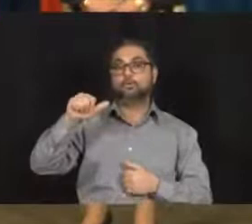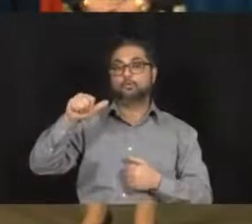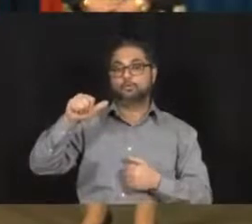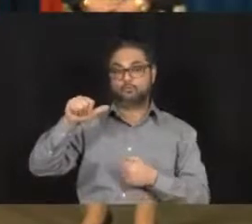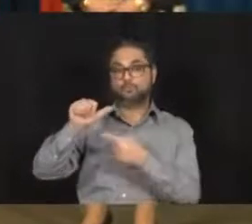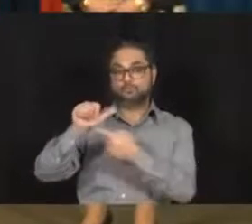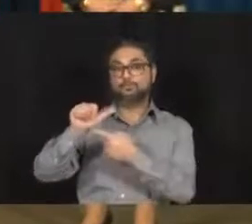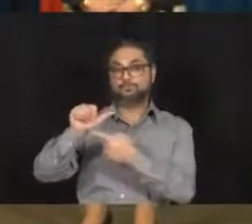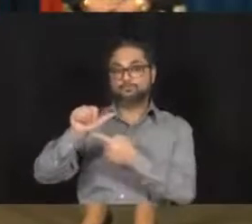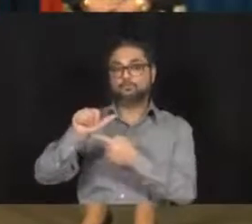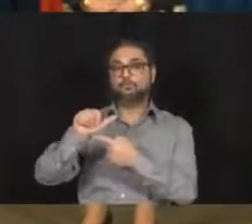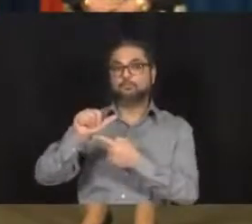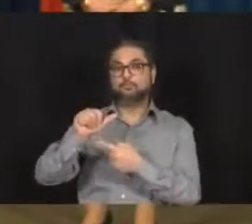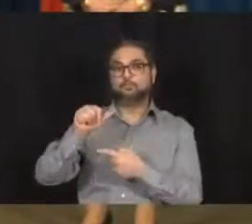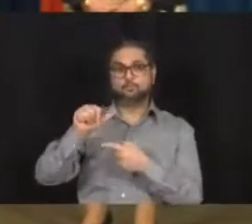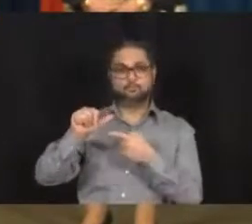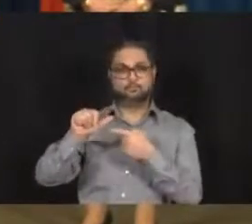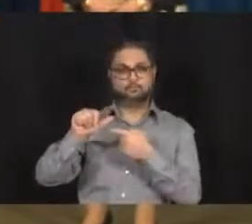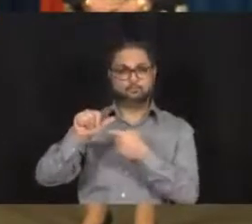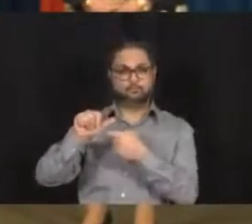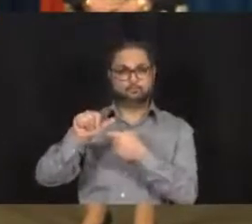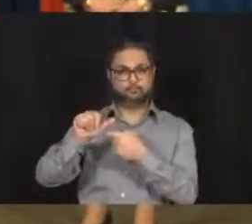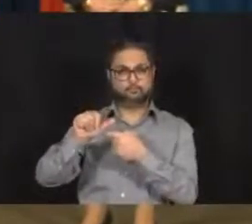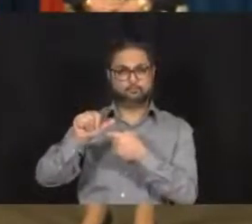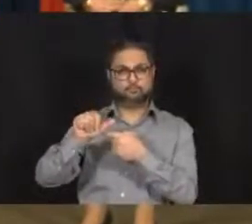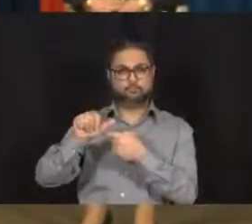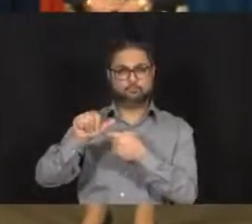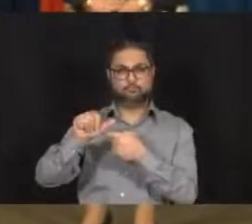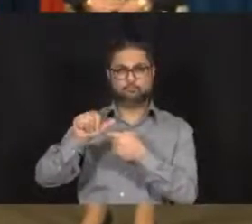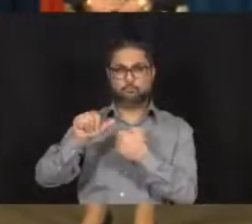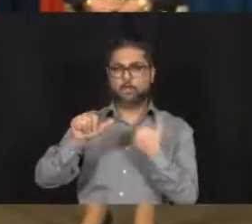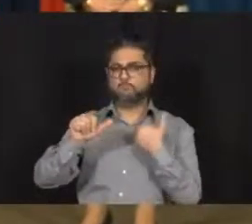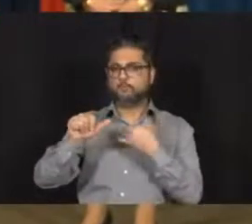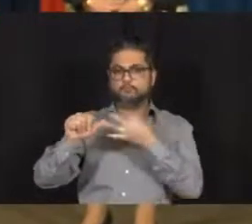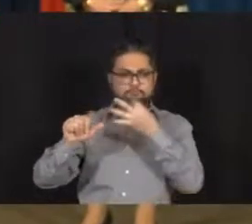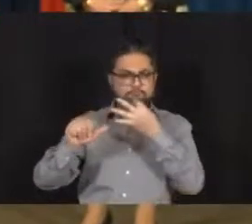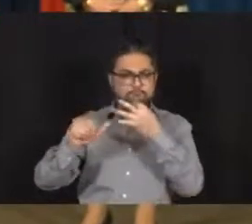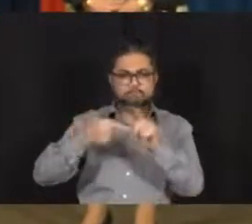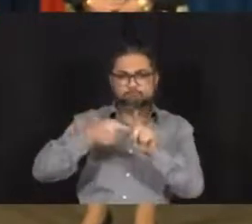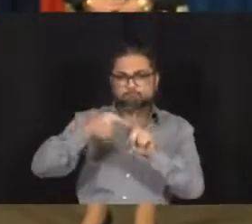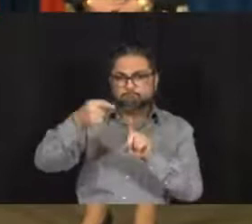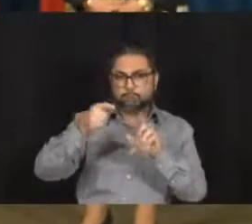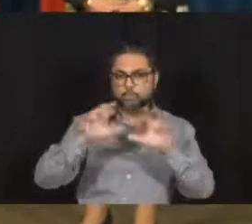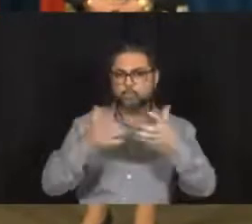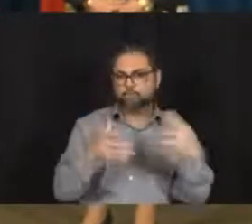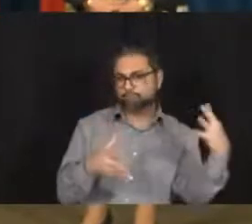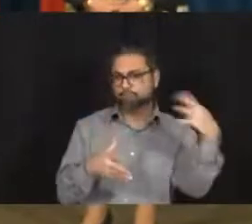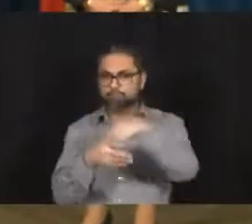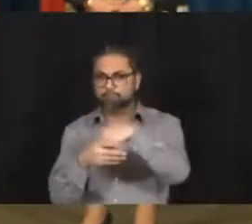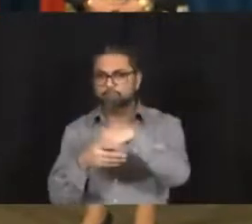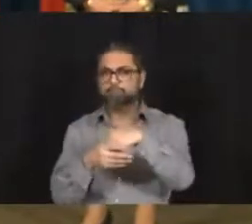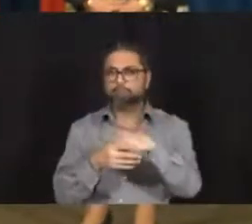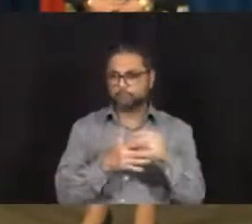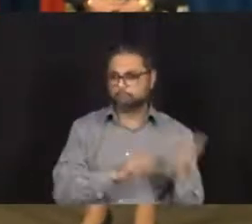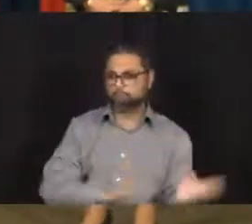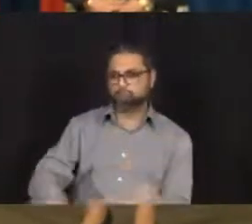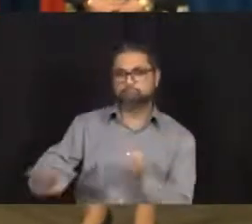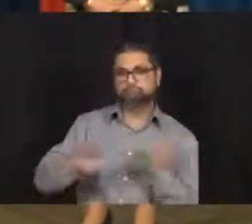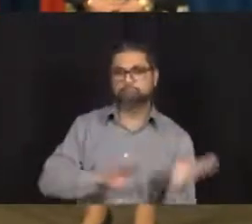lean expertise team to make sure that the flow of the process is